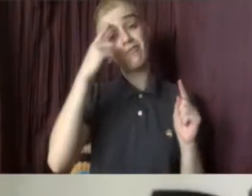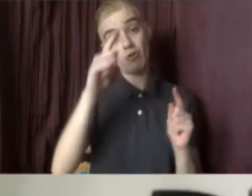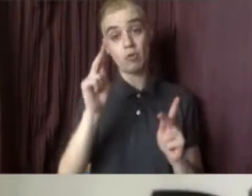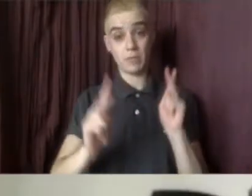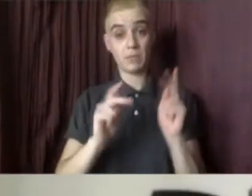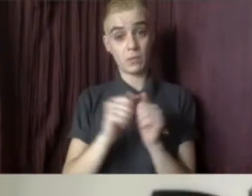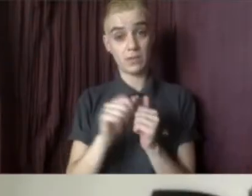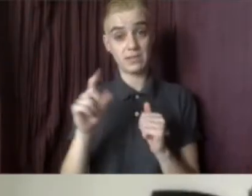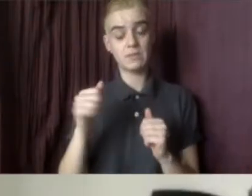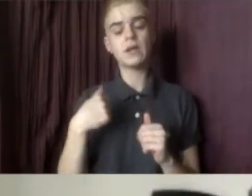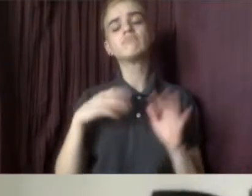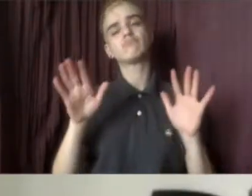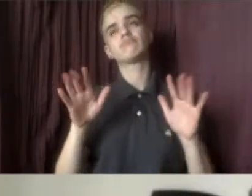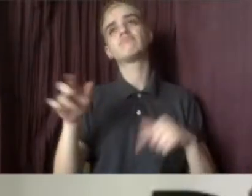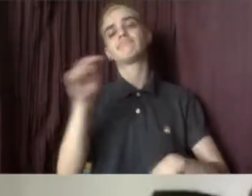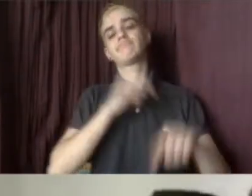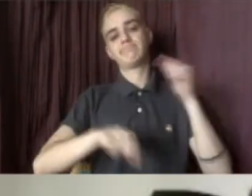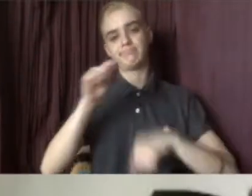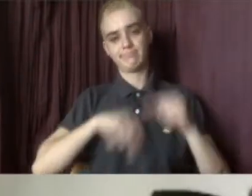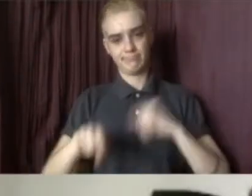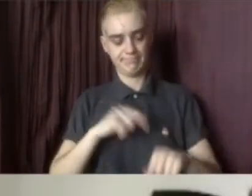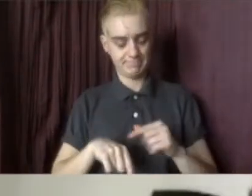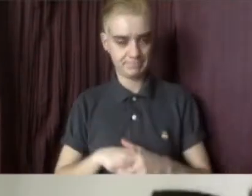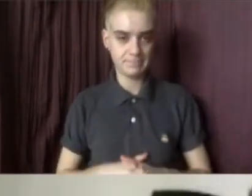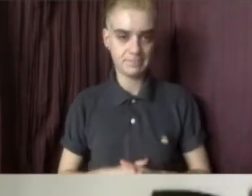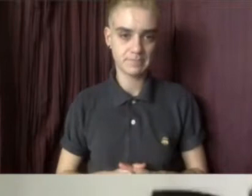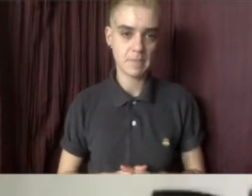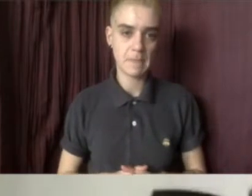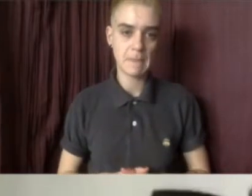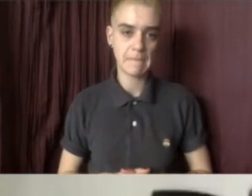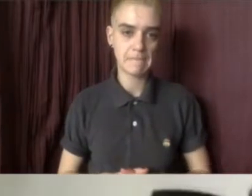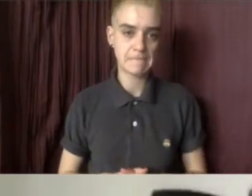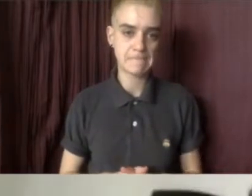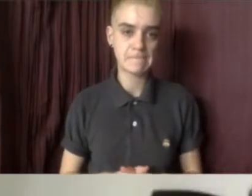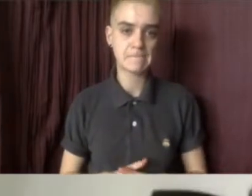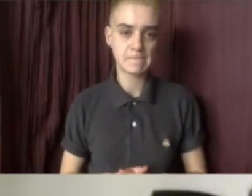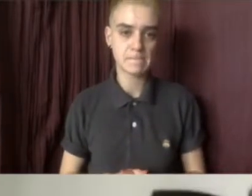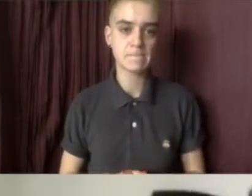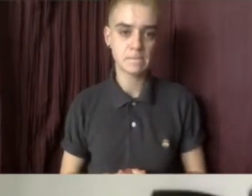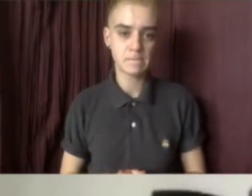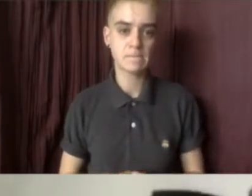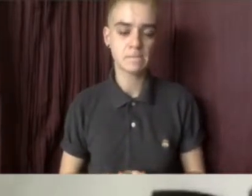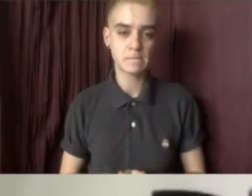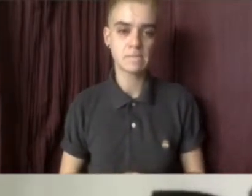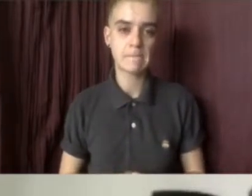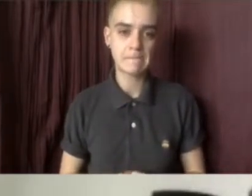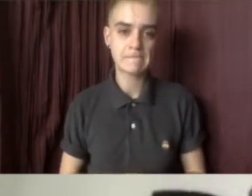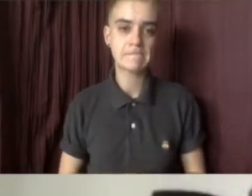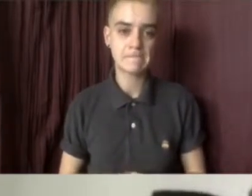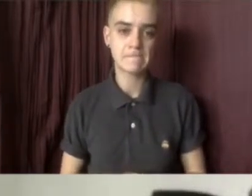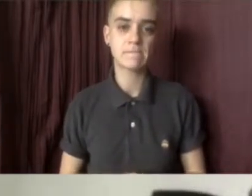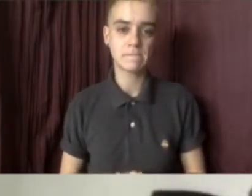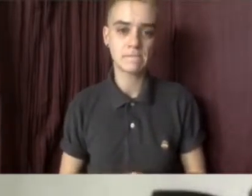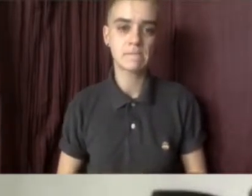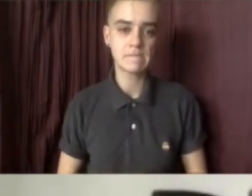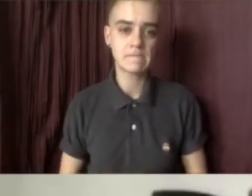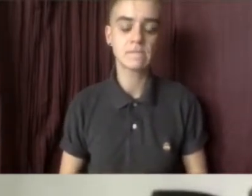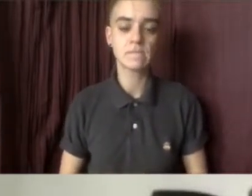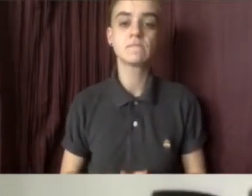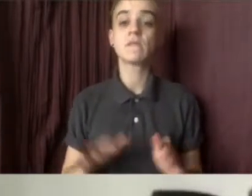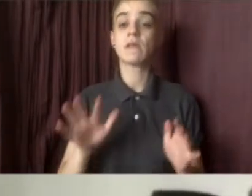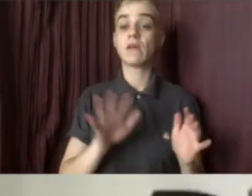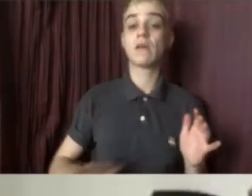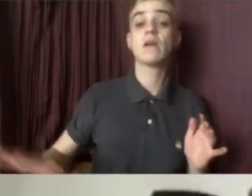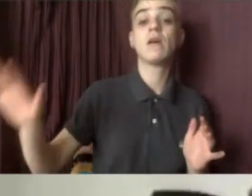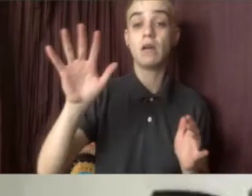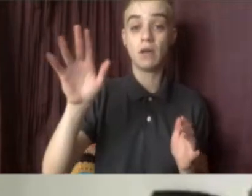low vision have to have someone else fill out their registration form. And in HAVA, the Help America Vote Act, where a lot of that is in there, it says you are